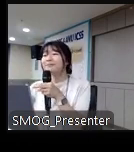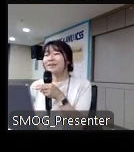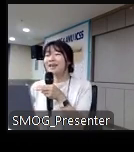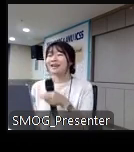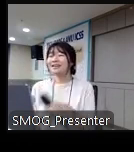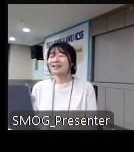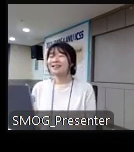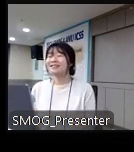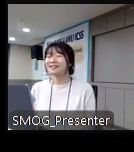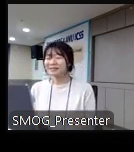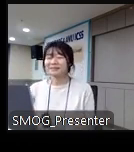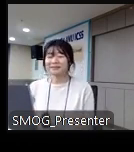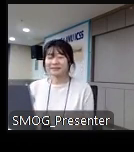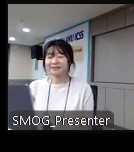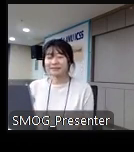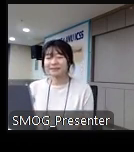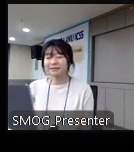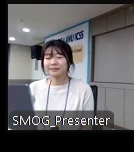Yeah, great.